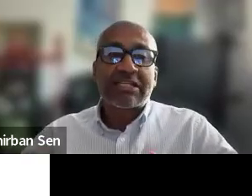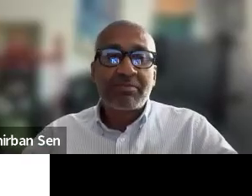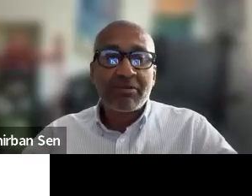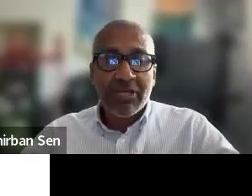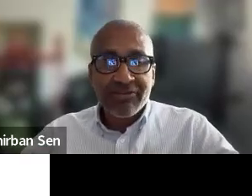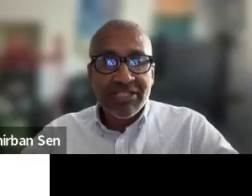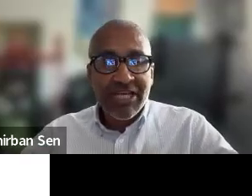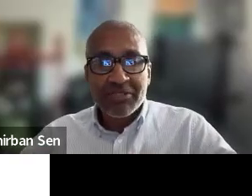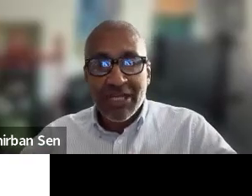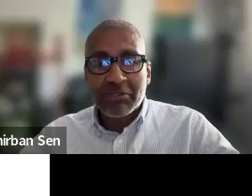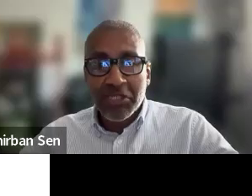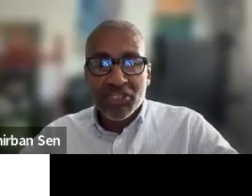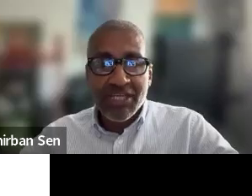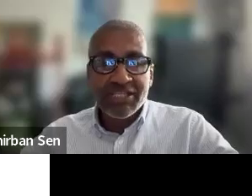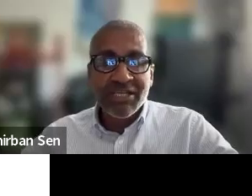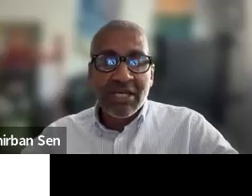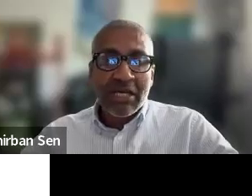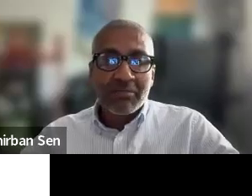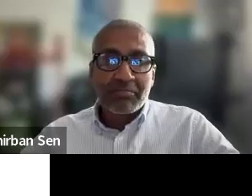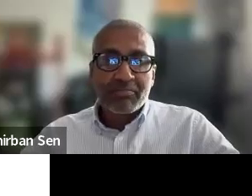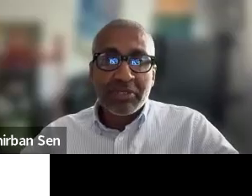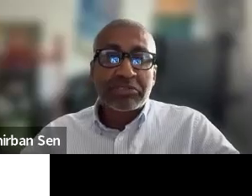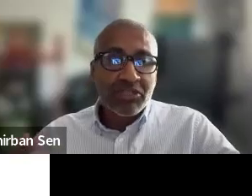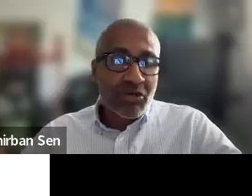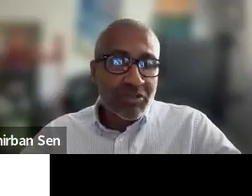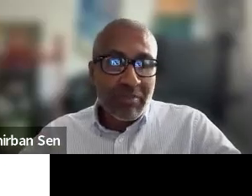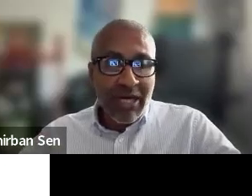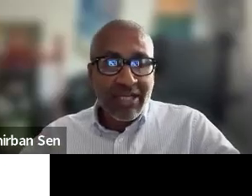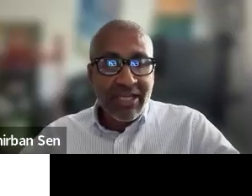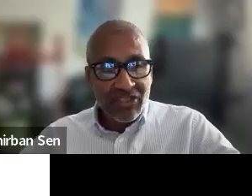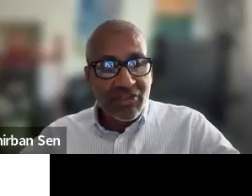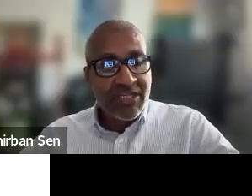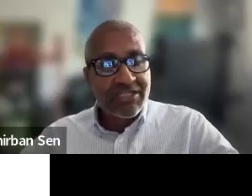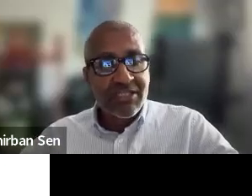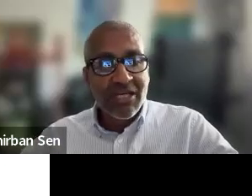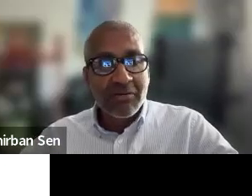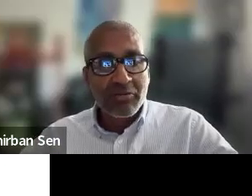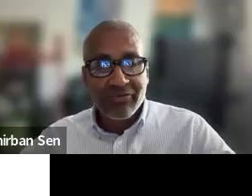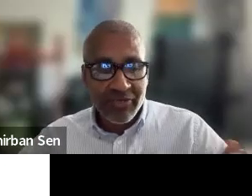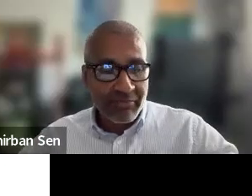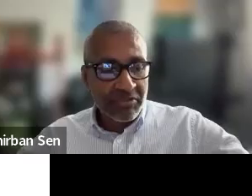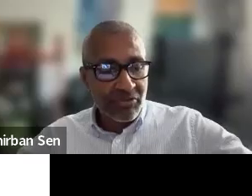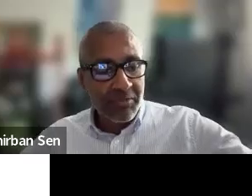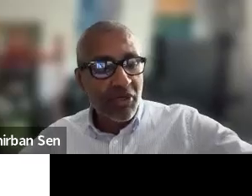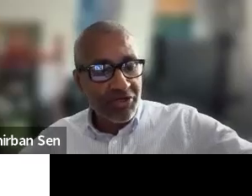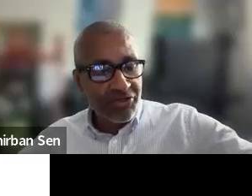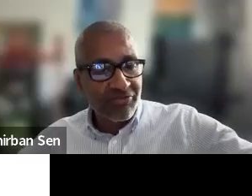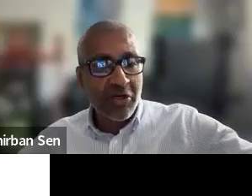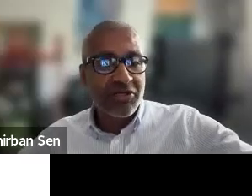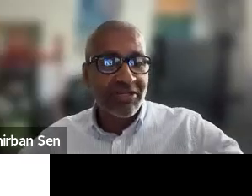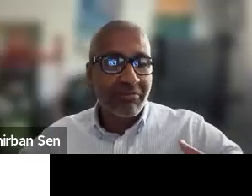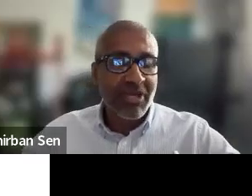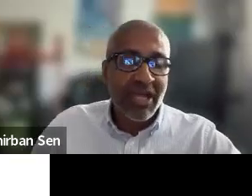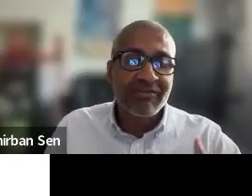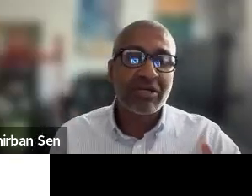The Cal ITP Benefits app is an application that's built and owned by Caltrans. They've been great partners